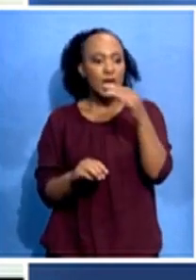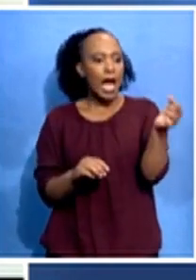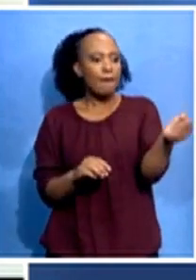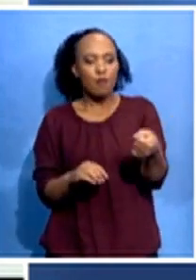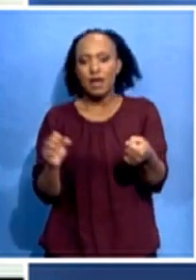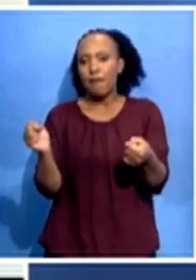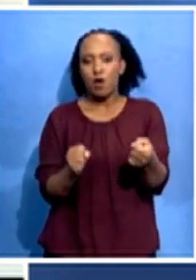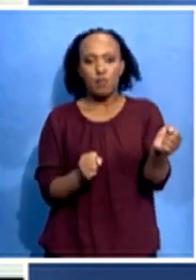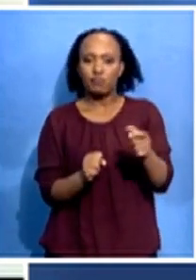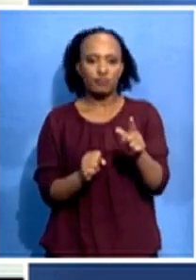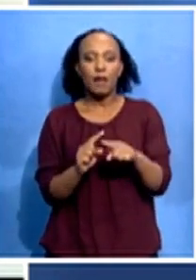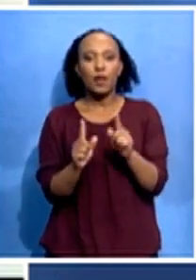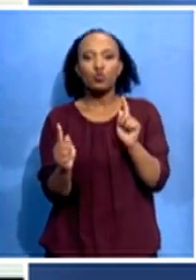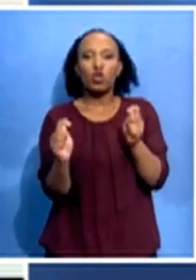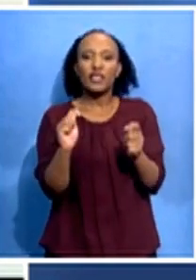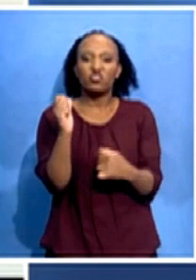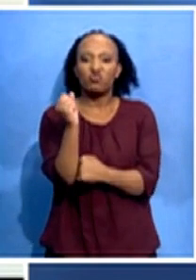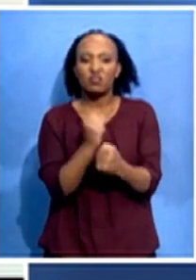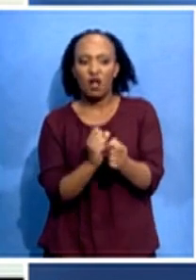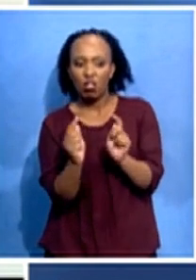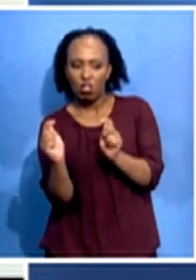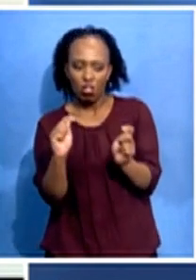efficiencies, you'll get a huge saving on that 41%.